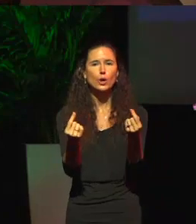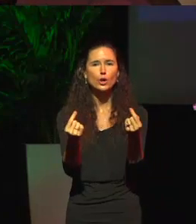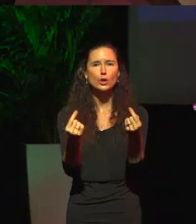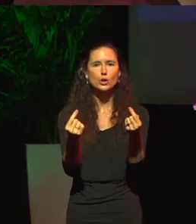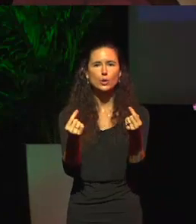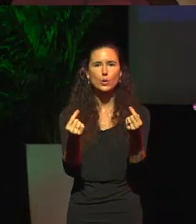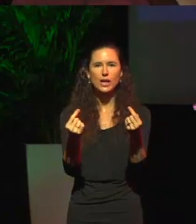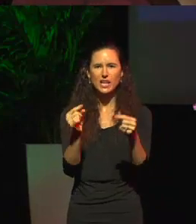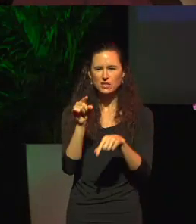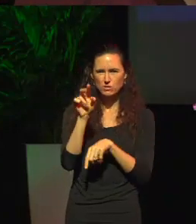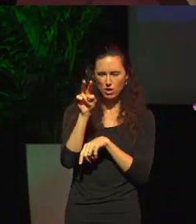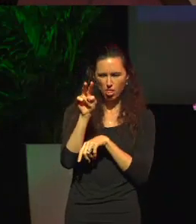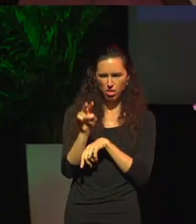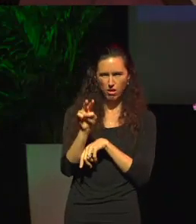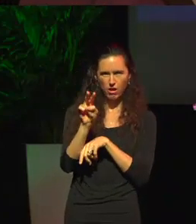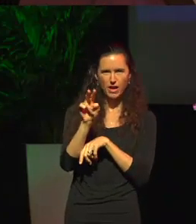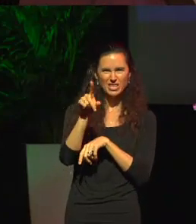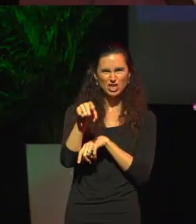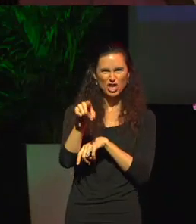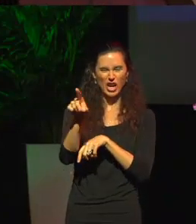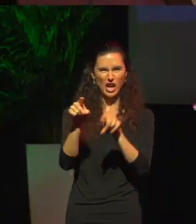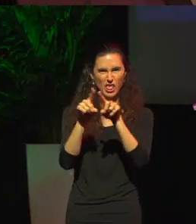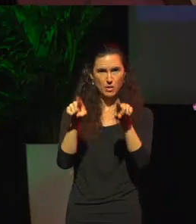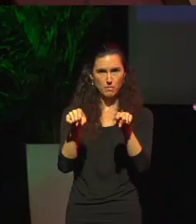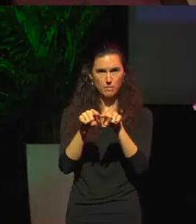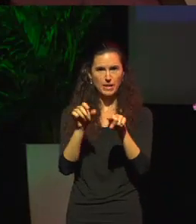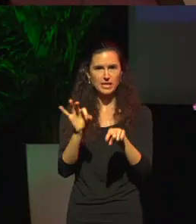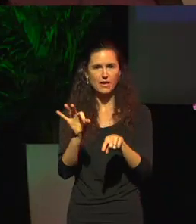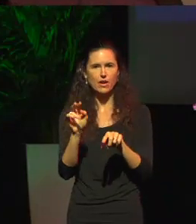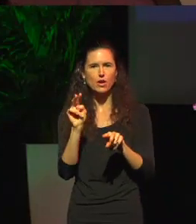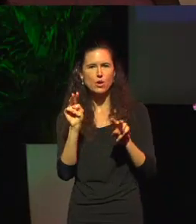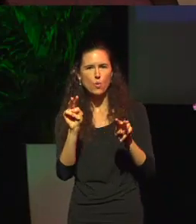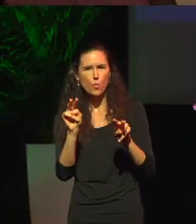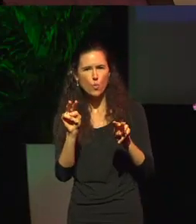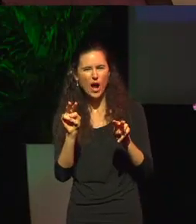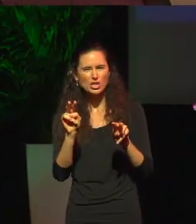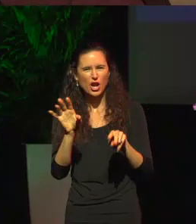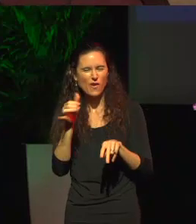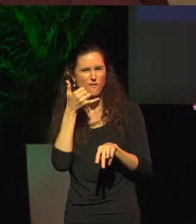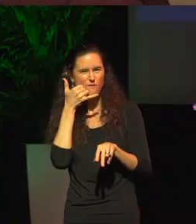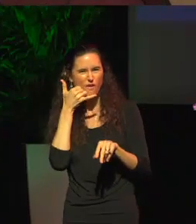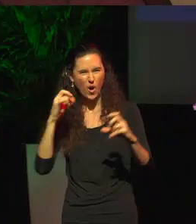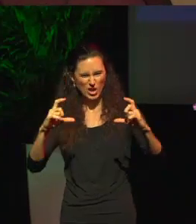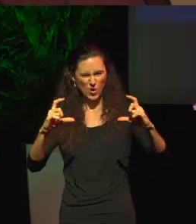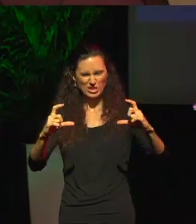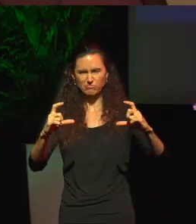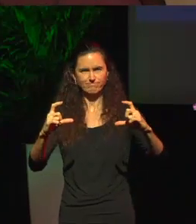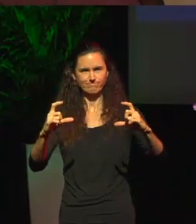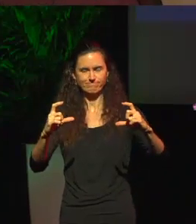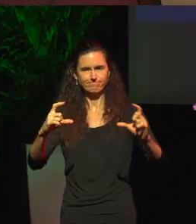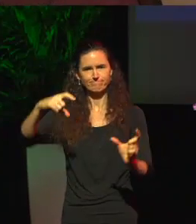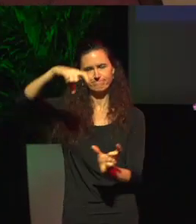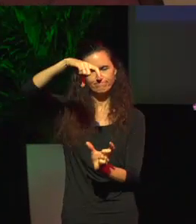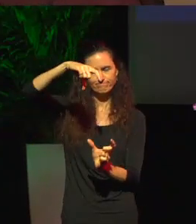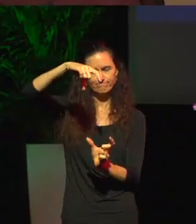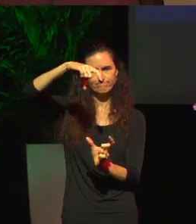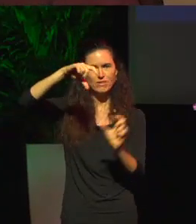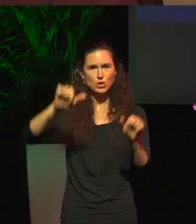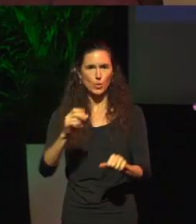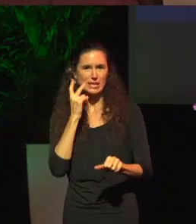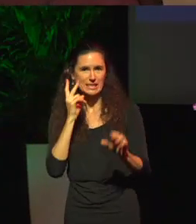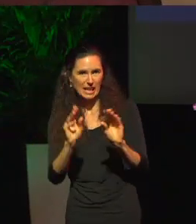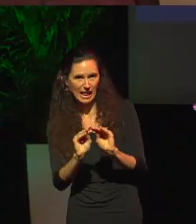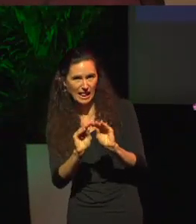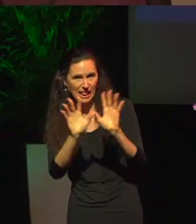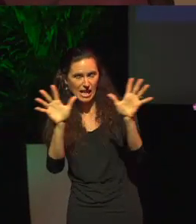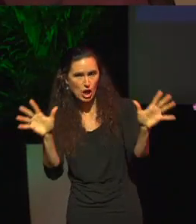check the right box. Now, if you're watching on your phone and you have it turned horizontally, you may need to go this way into portrait, not landscape,